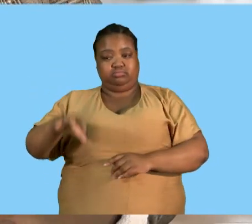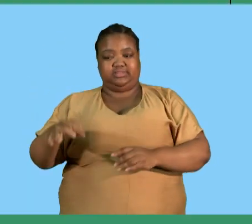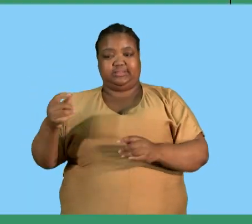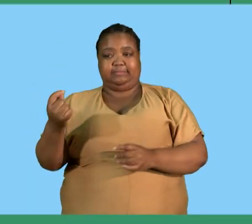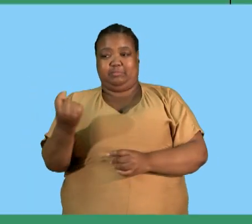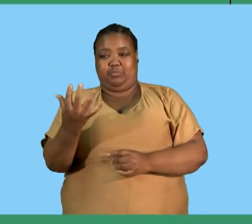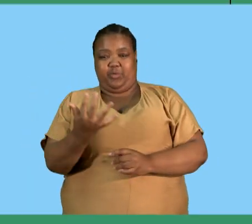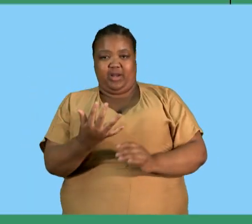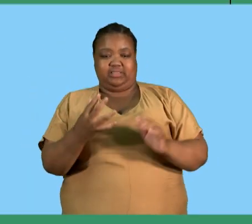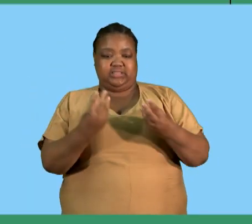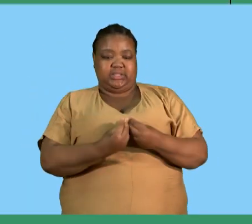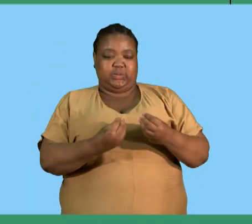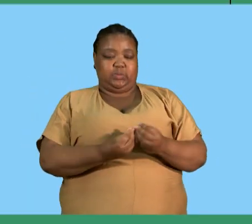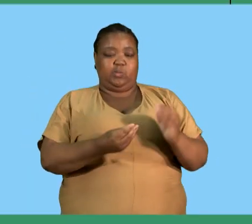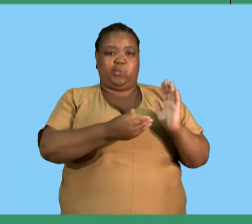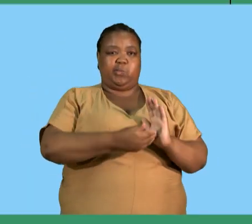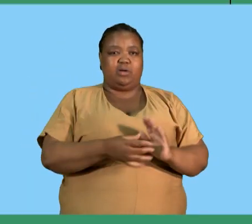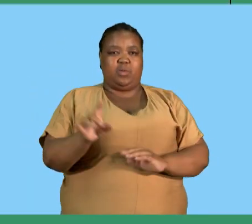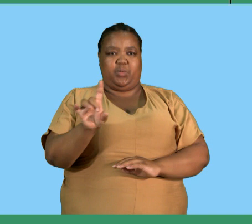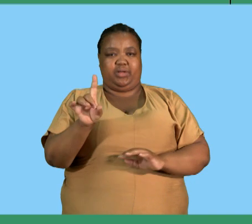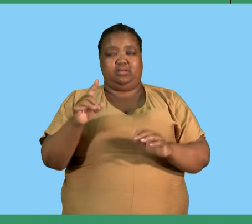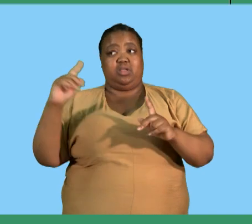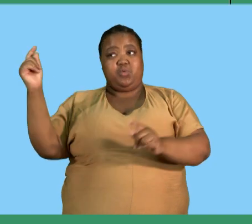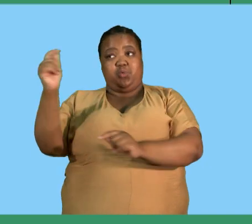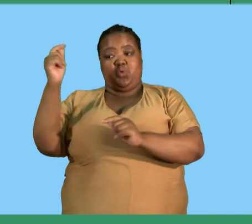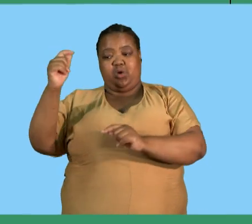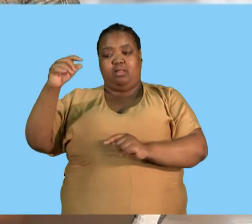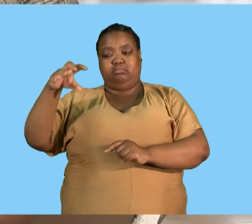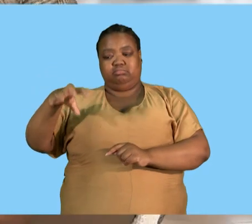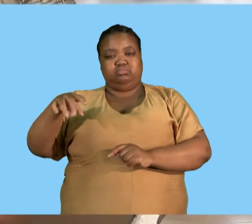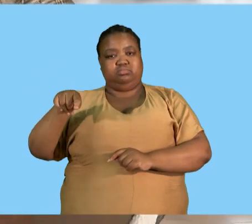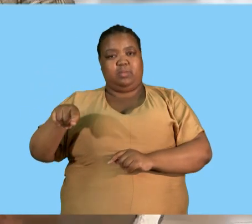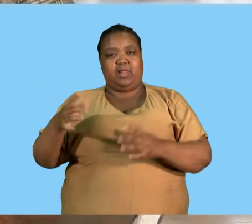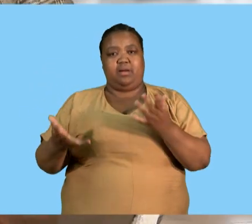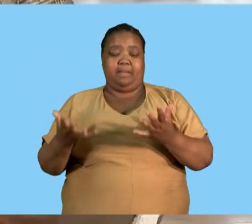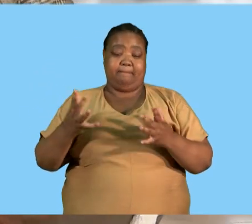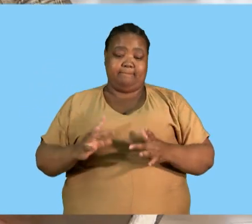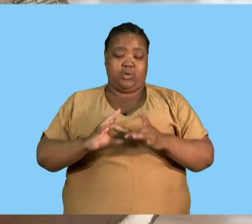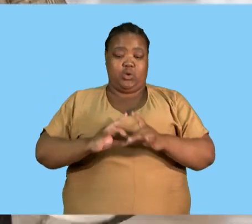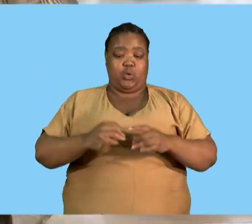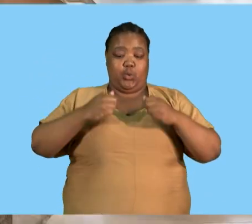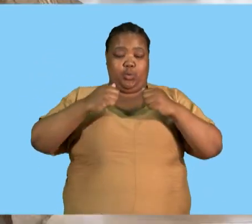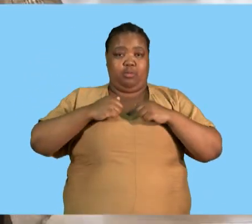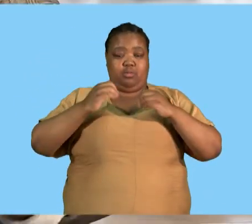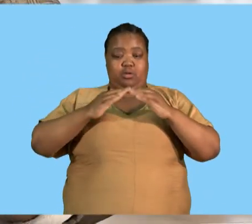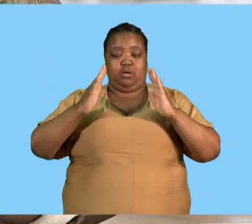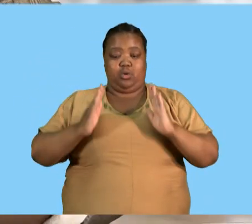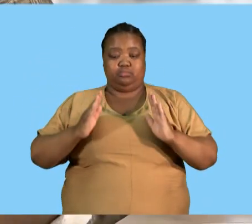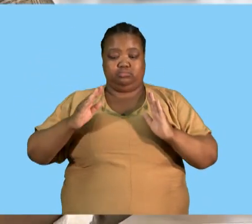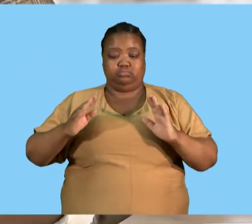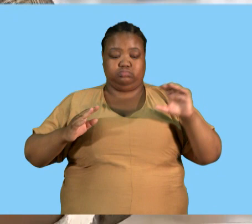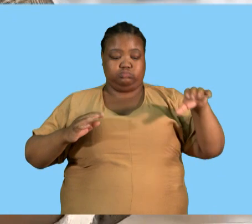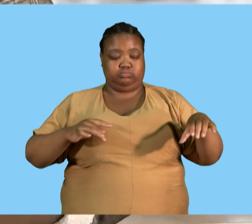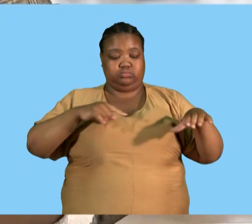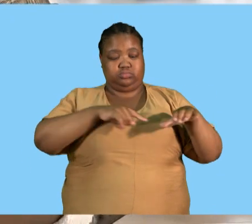areas. Take note, in rural areas. What do you know about rural areas? You find that my house is here,